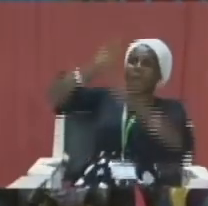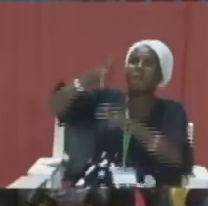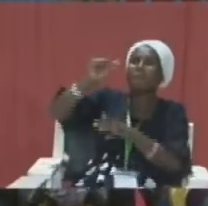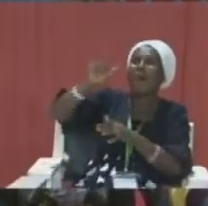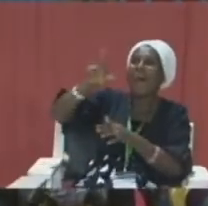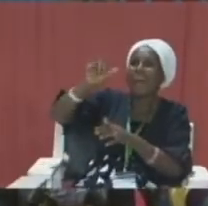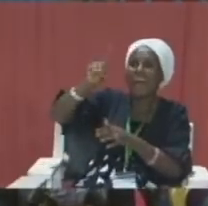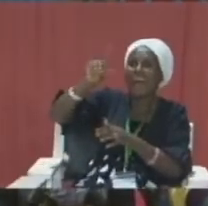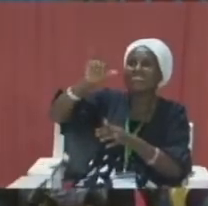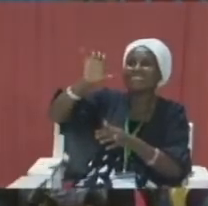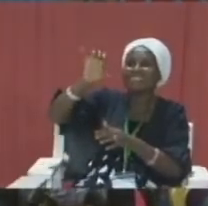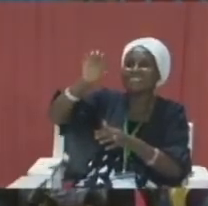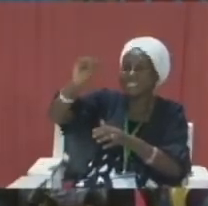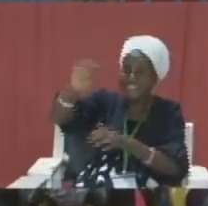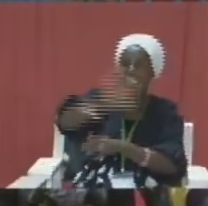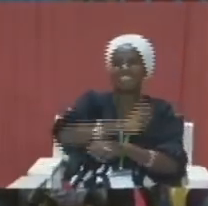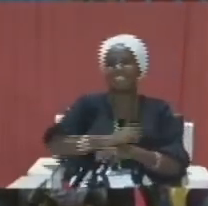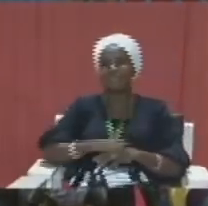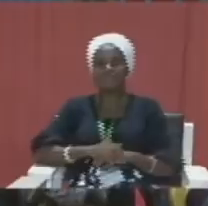Gentlemen and ladies,